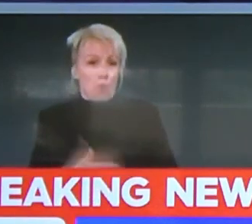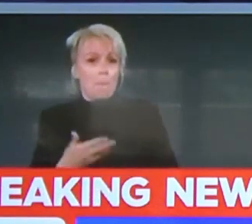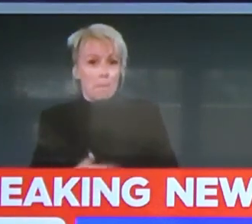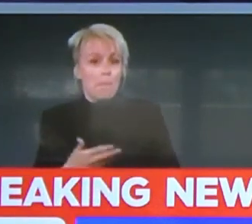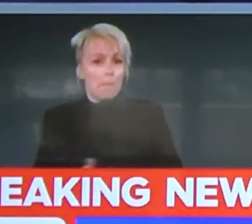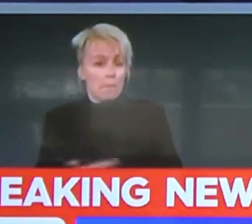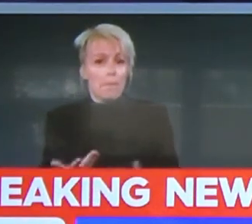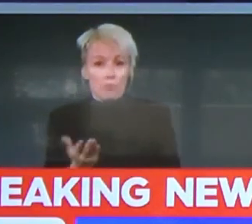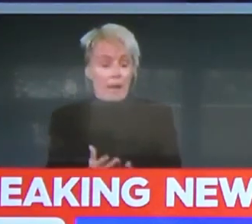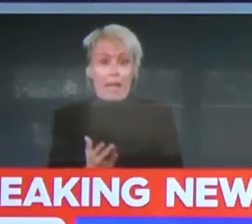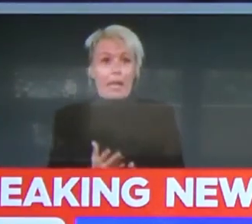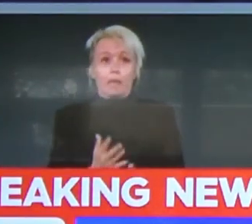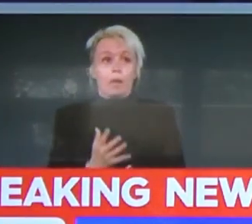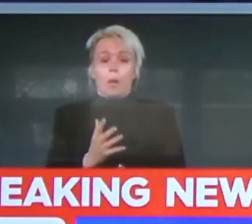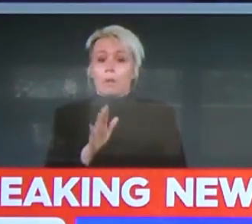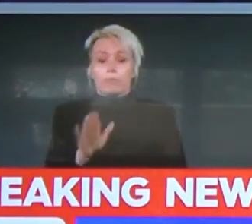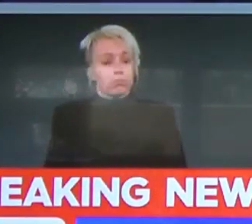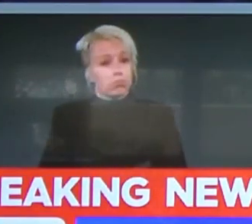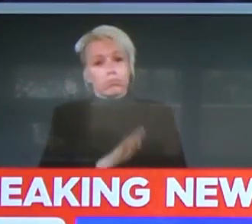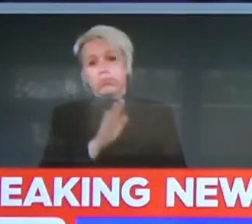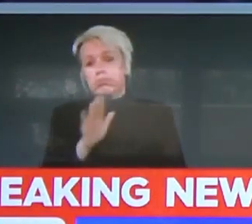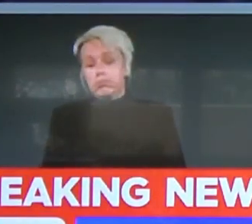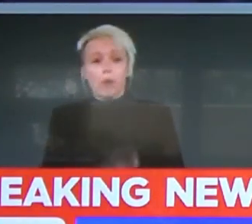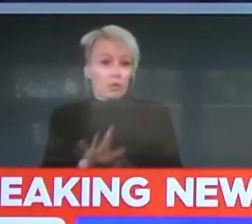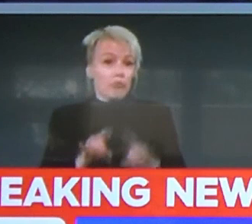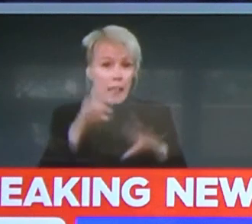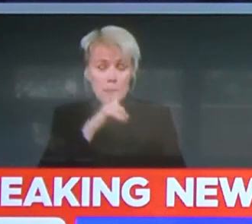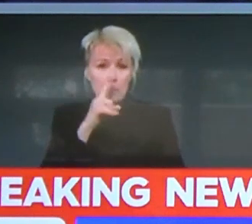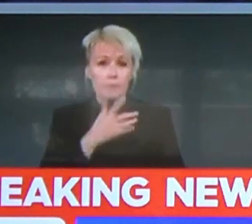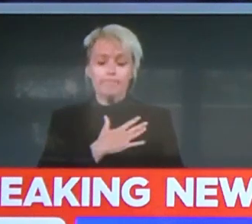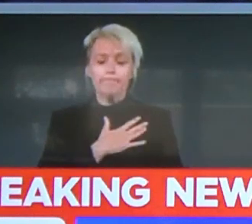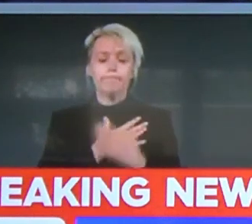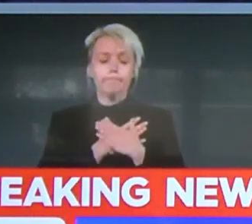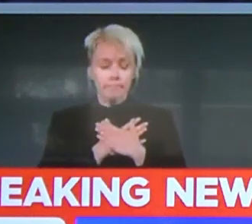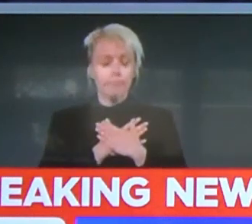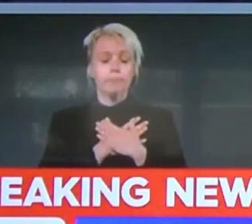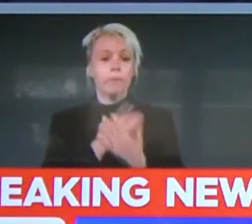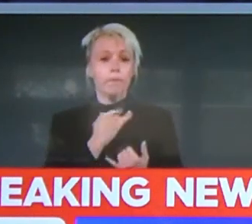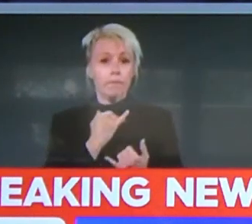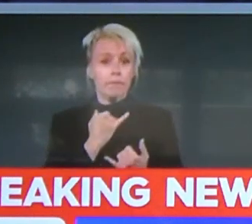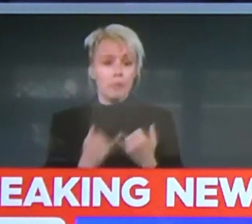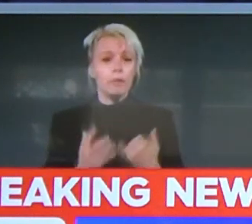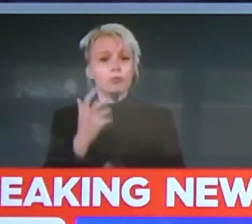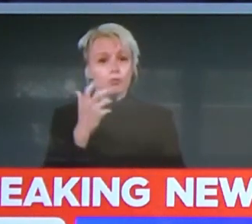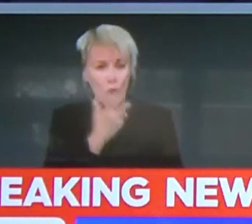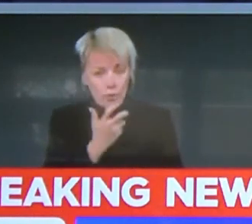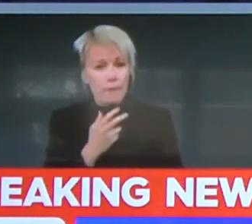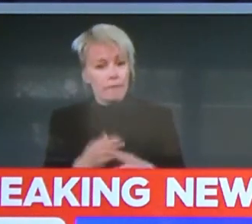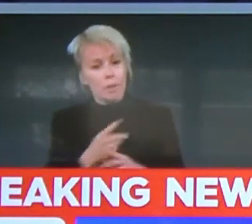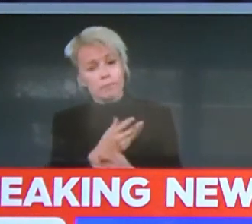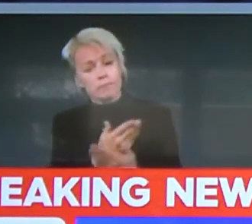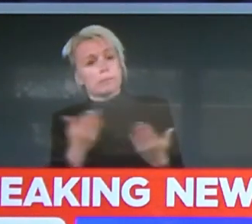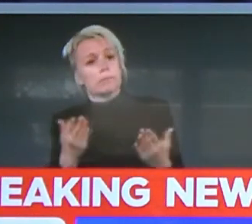again. I would say to Australians, yes, we are terribly sorry, but at the same time, we are